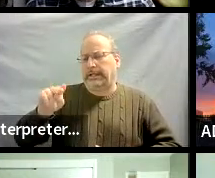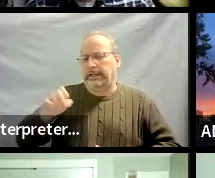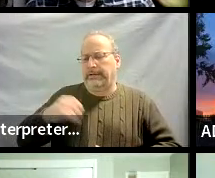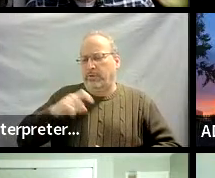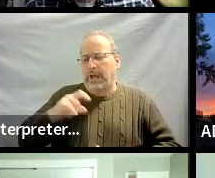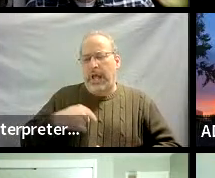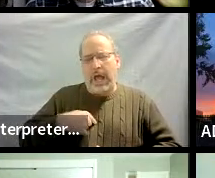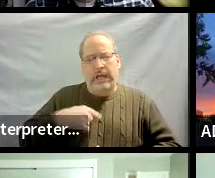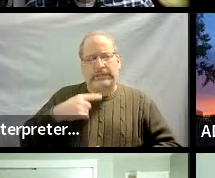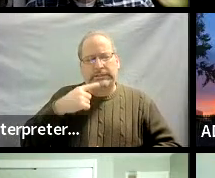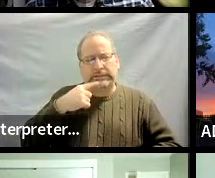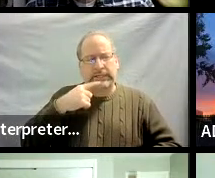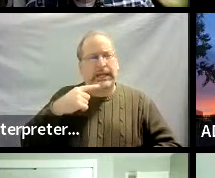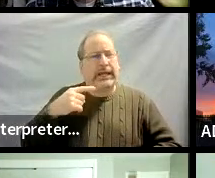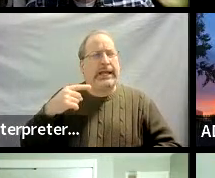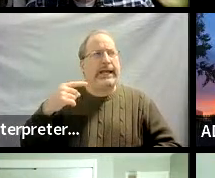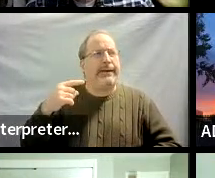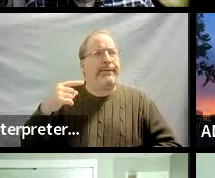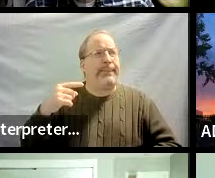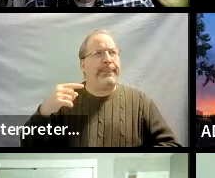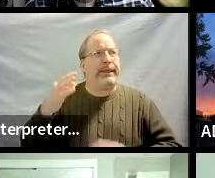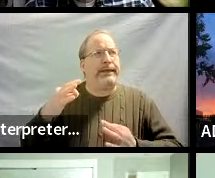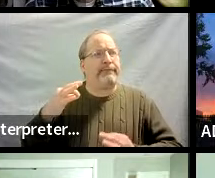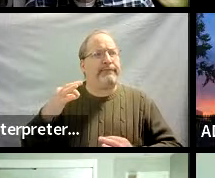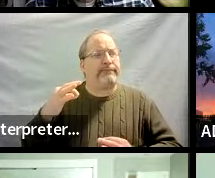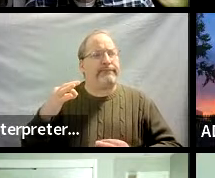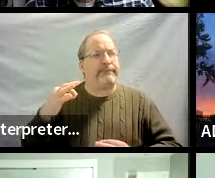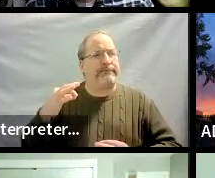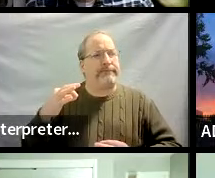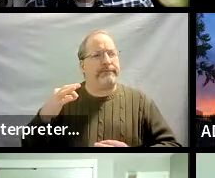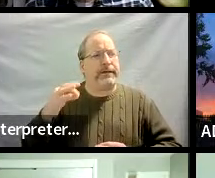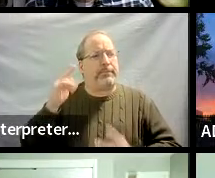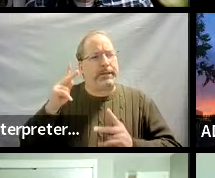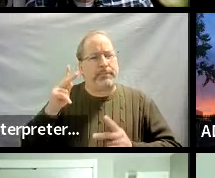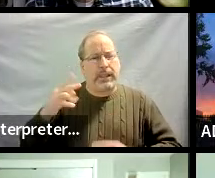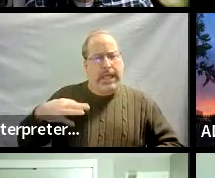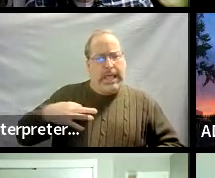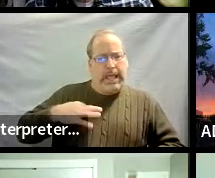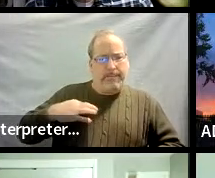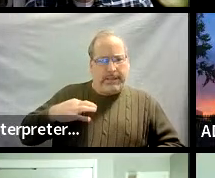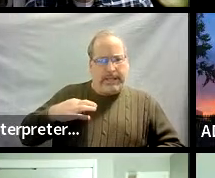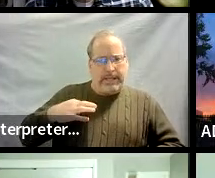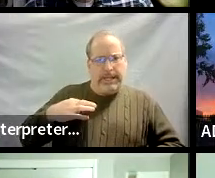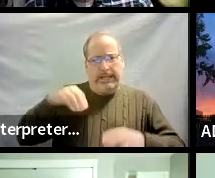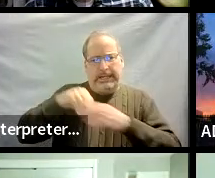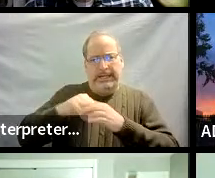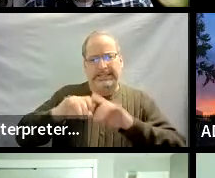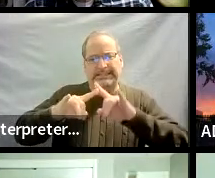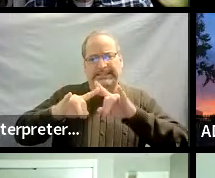if folks have who send in an application are under the same household,